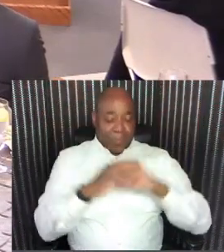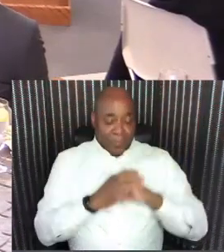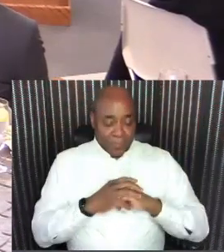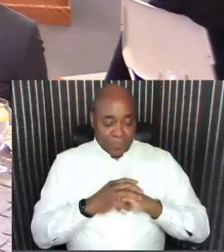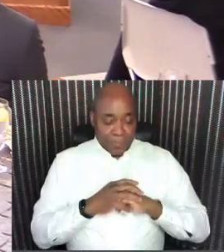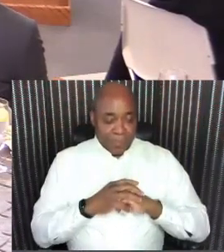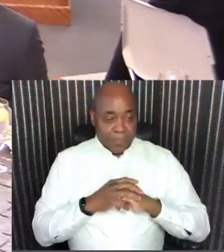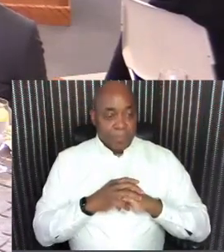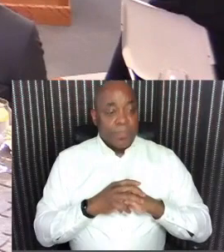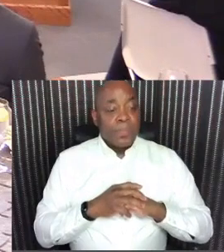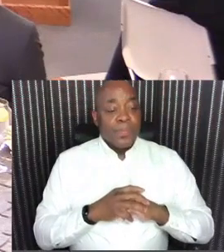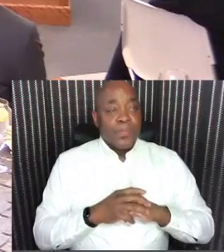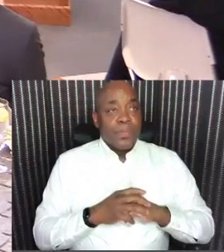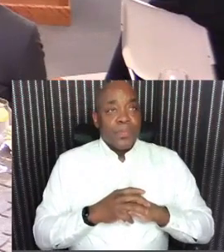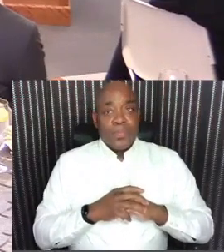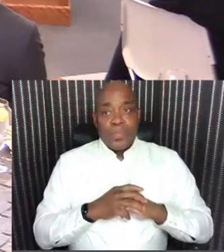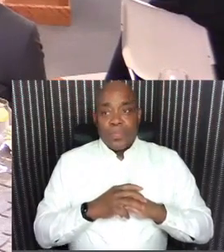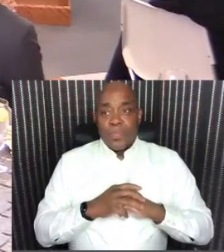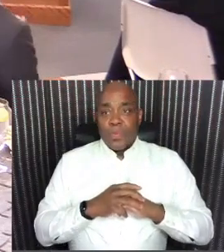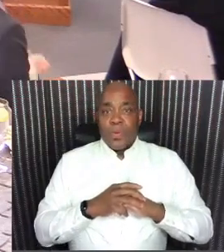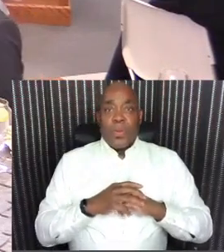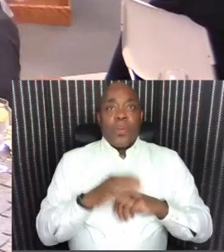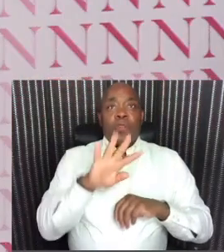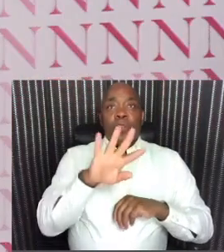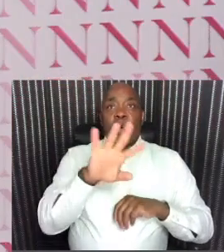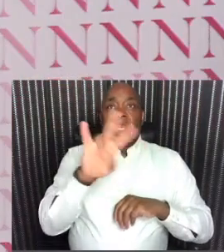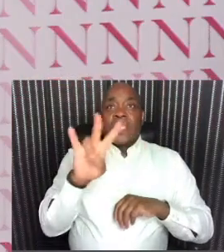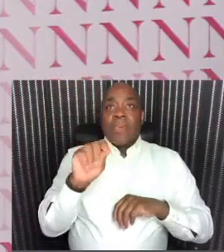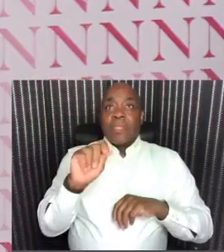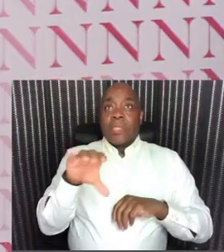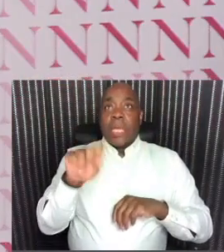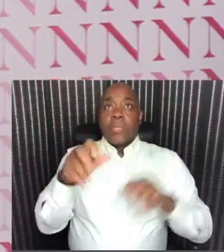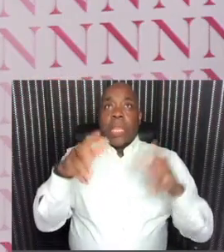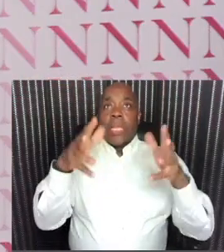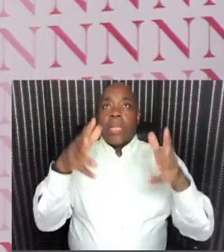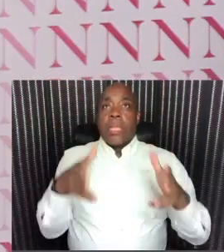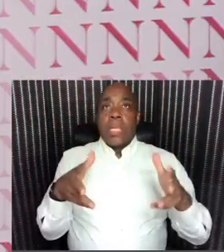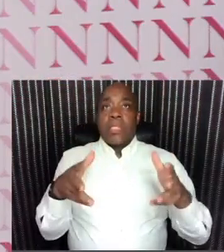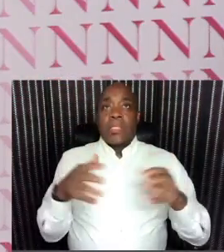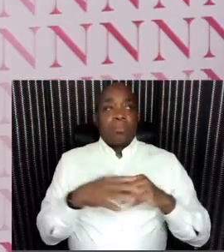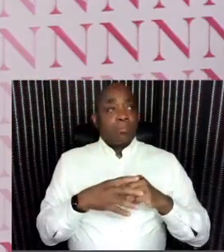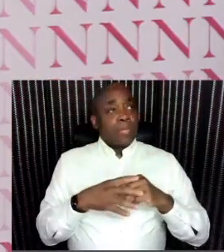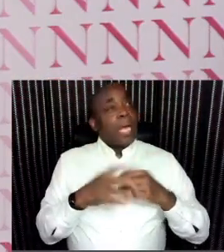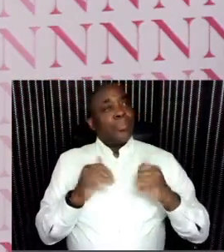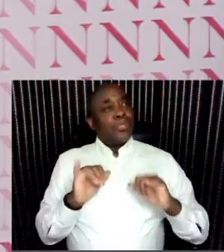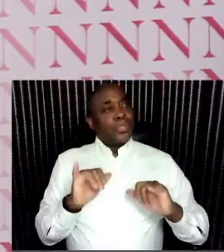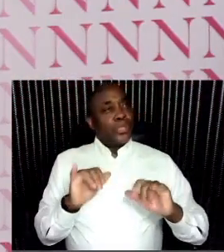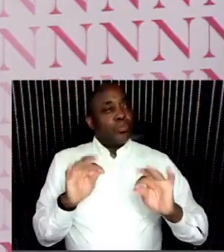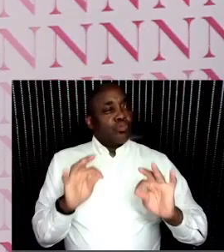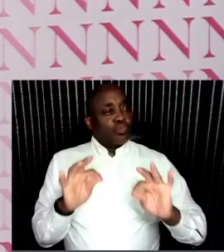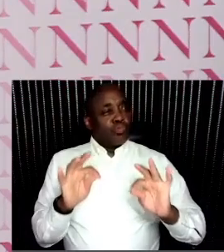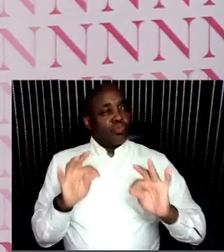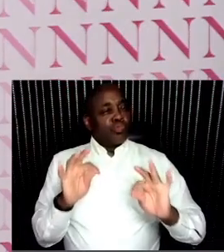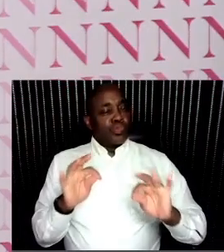with 47 seconds left. So, all right, I'm so good. No.